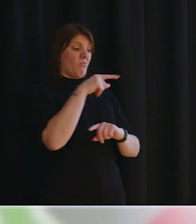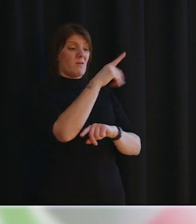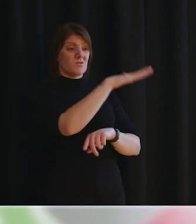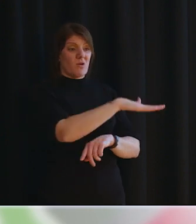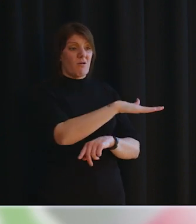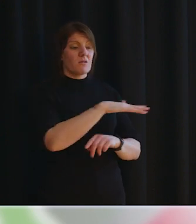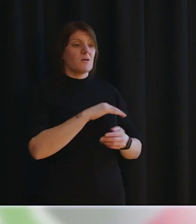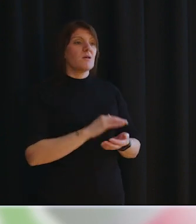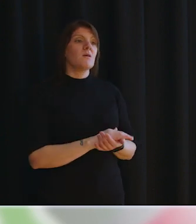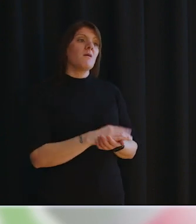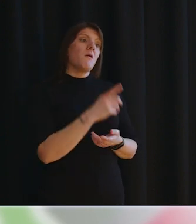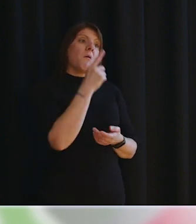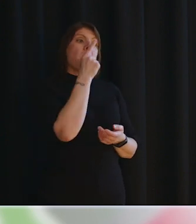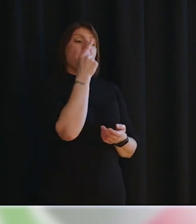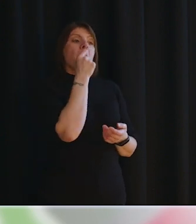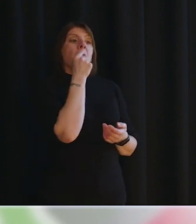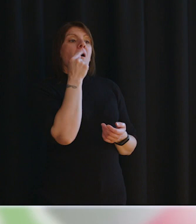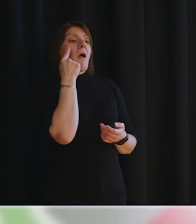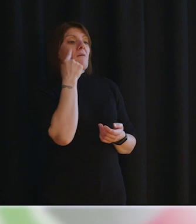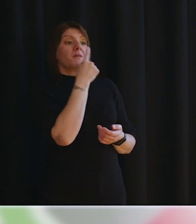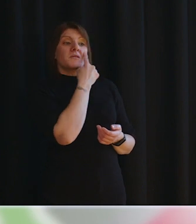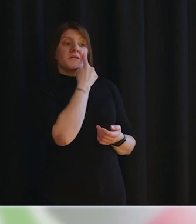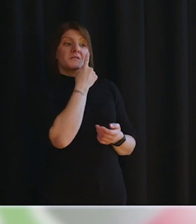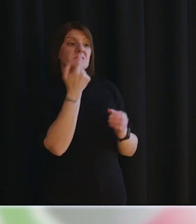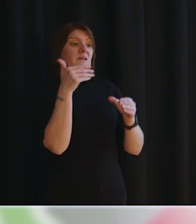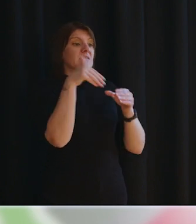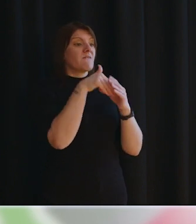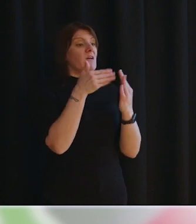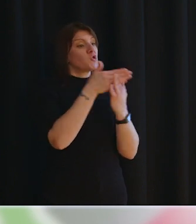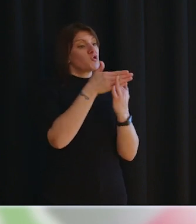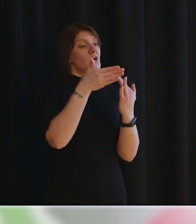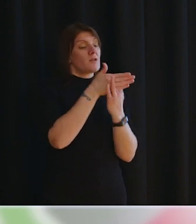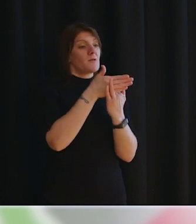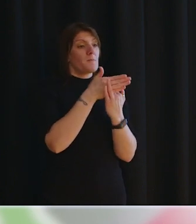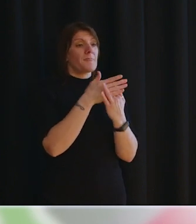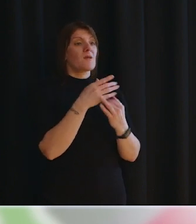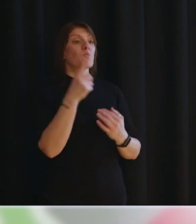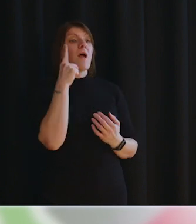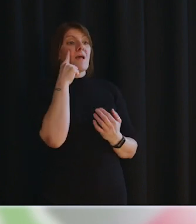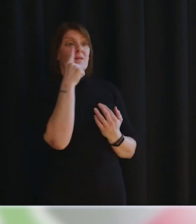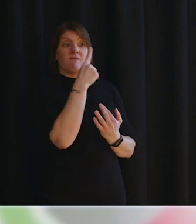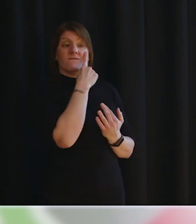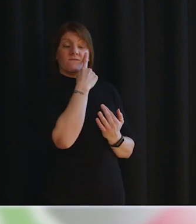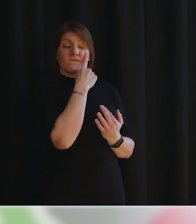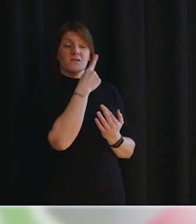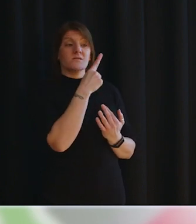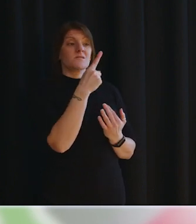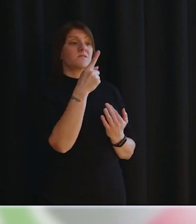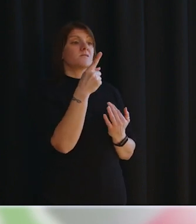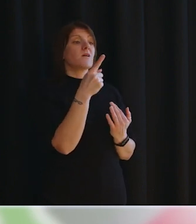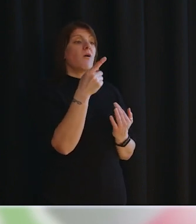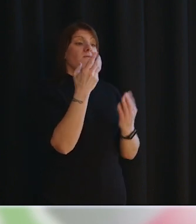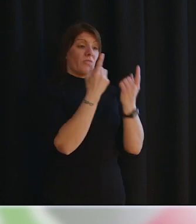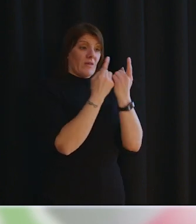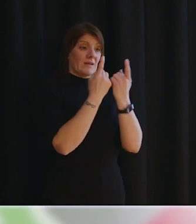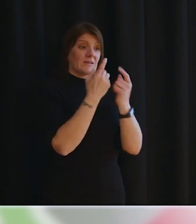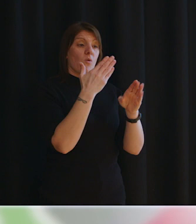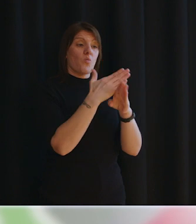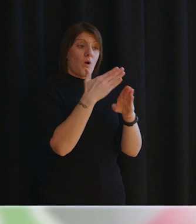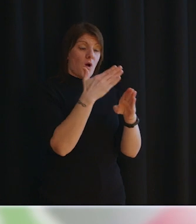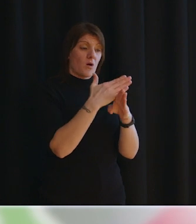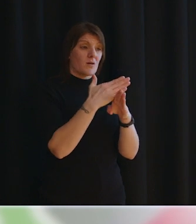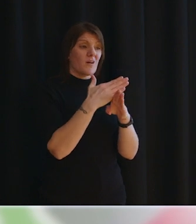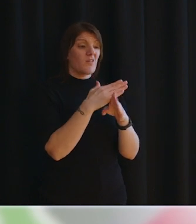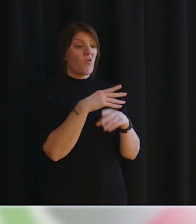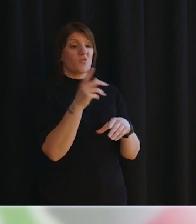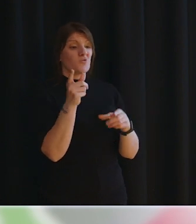You might use evidence-based interventions. And again, evidence-based, things that we know actually work, not just picking something out of a hat